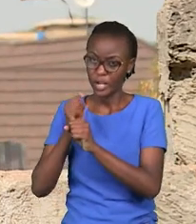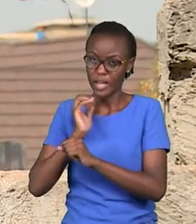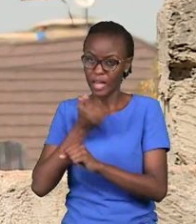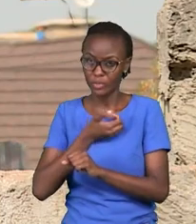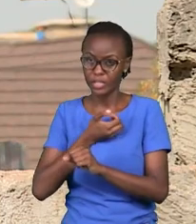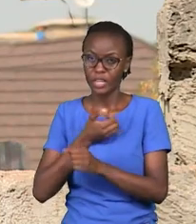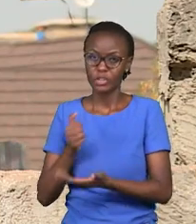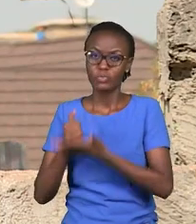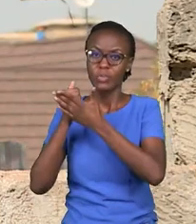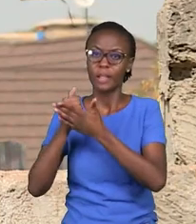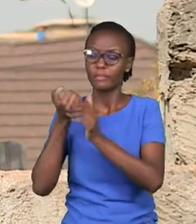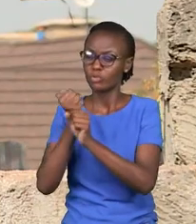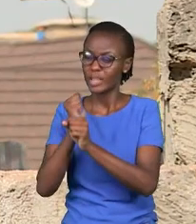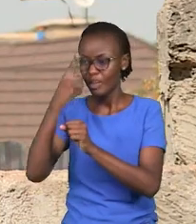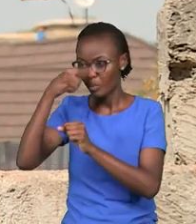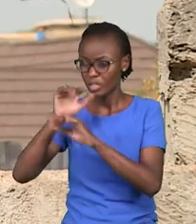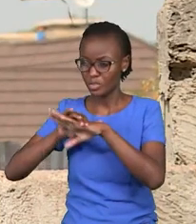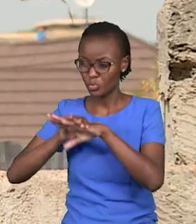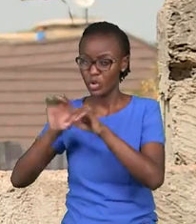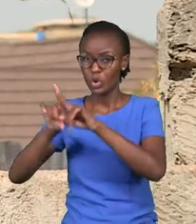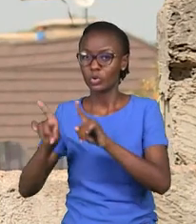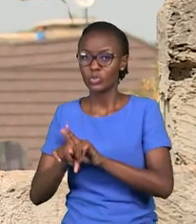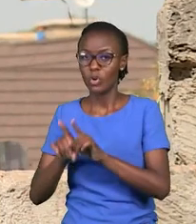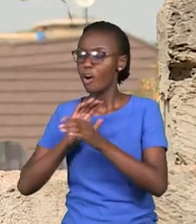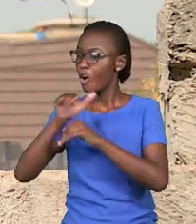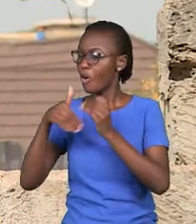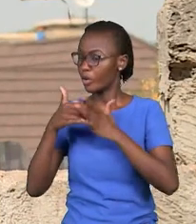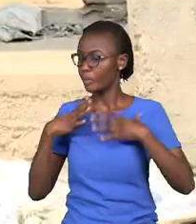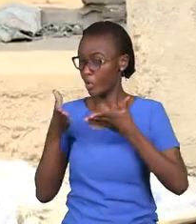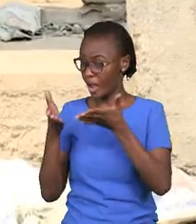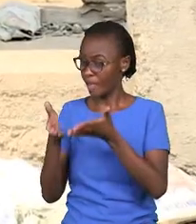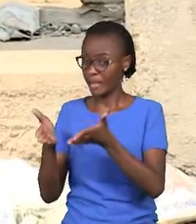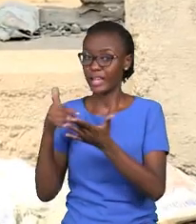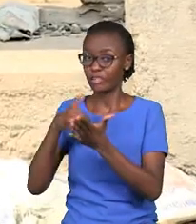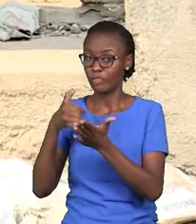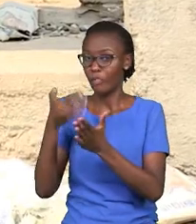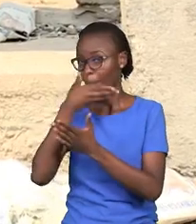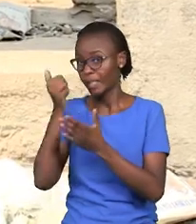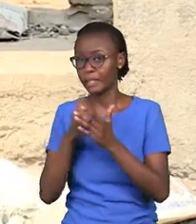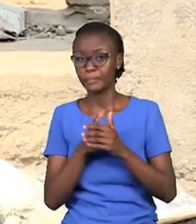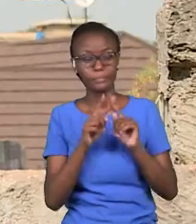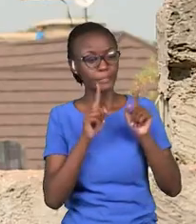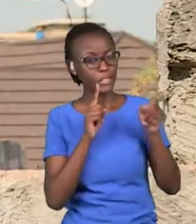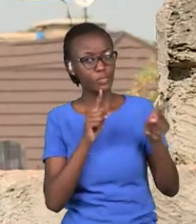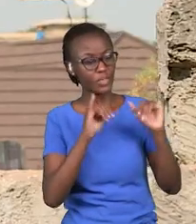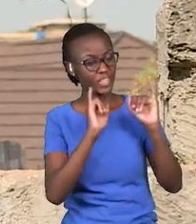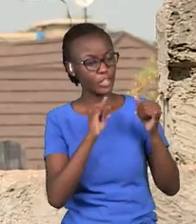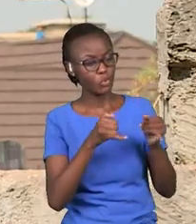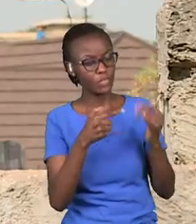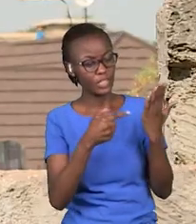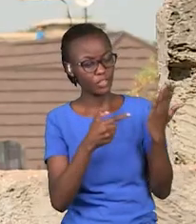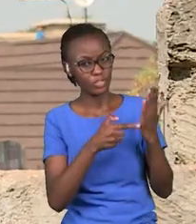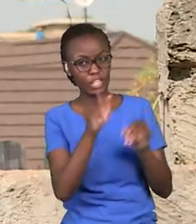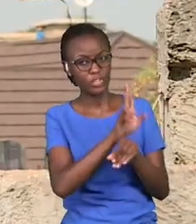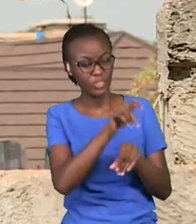policy making, and of course, making the welfare of all people involved much better. What are some of the new technologies that are being seen and designs that are being